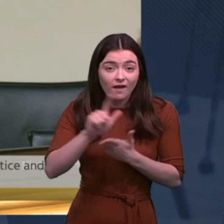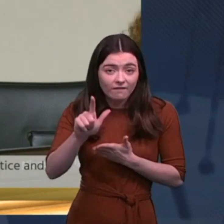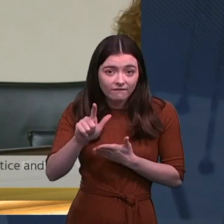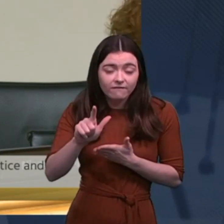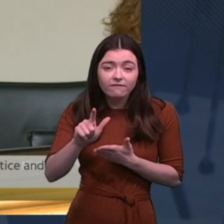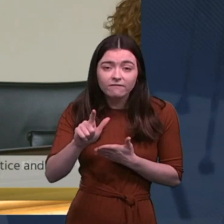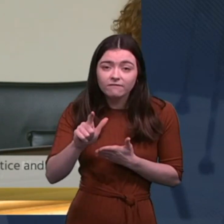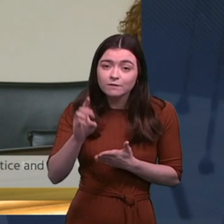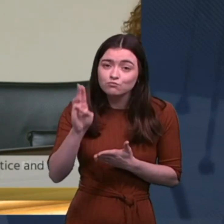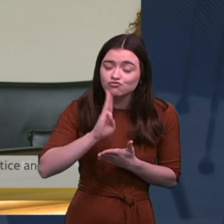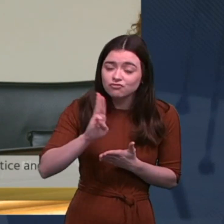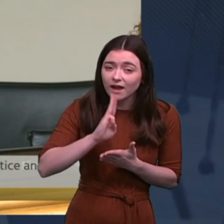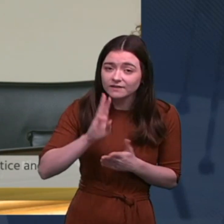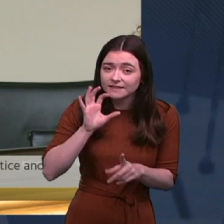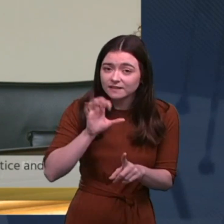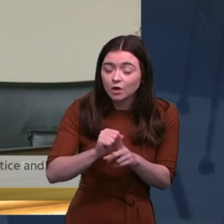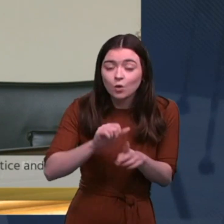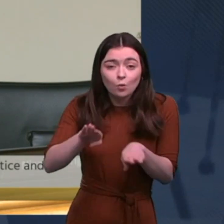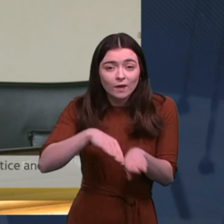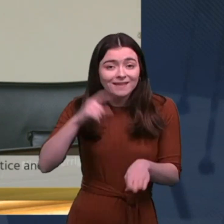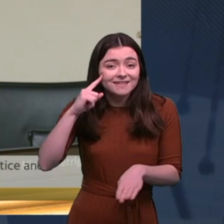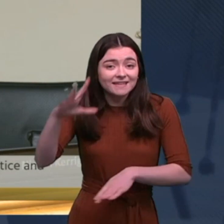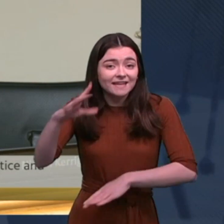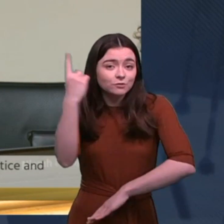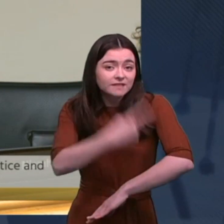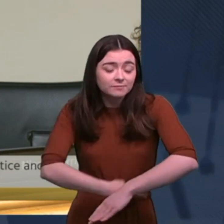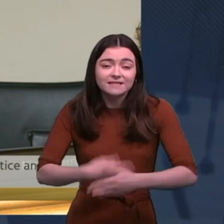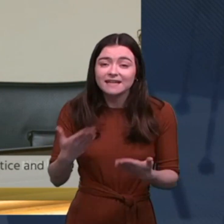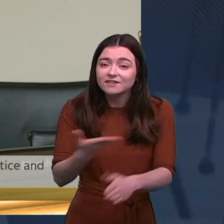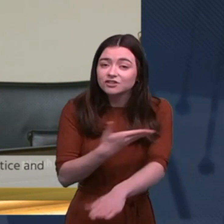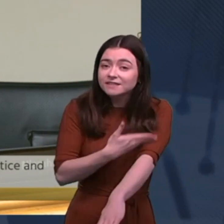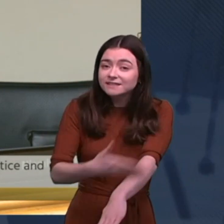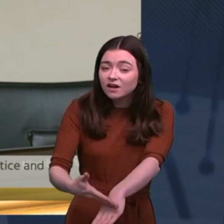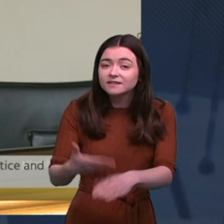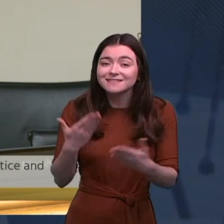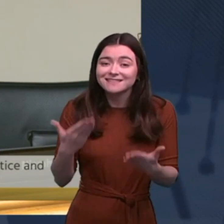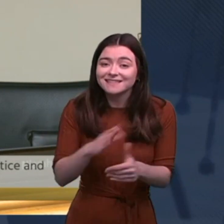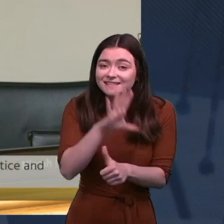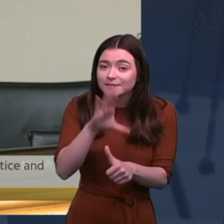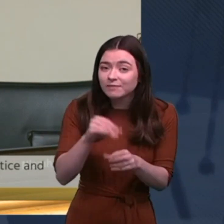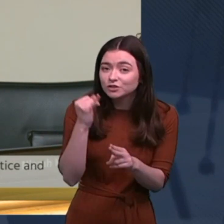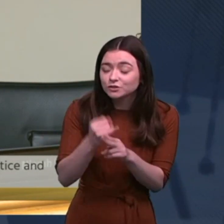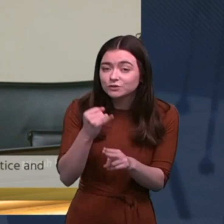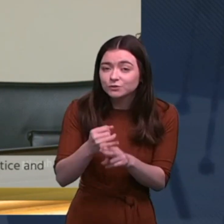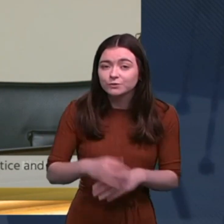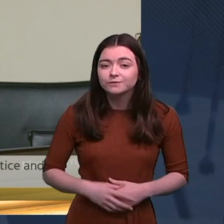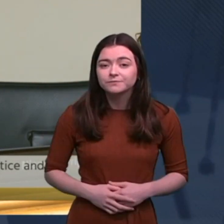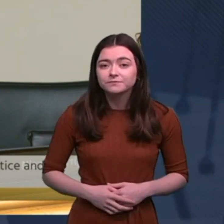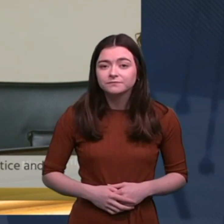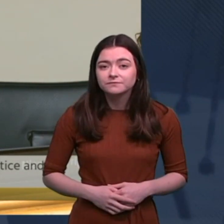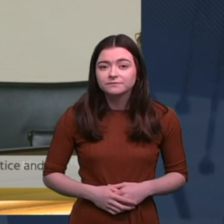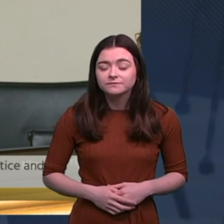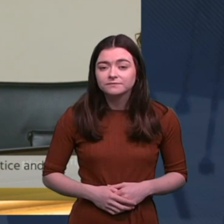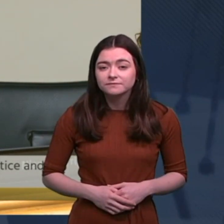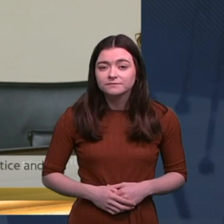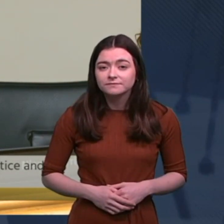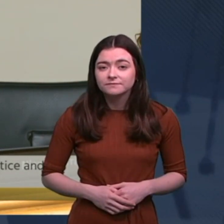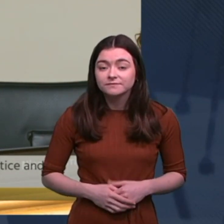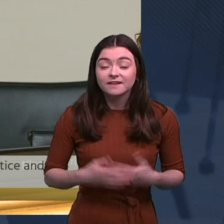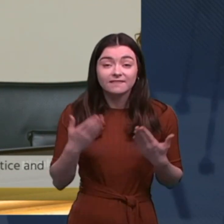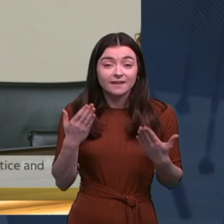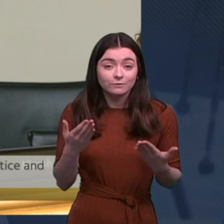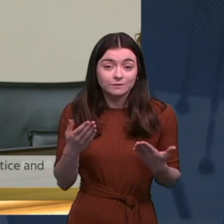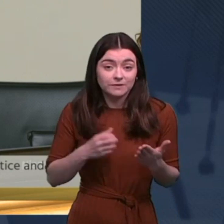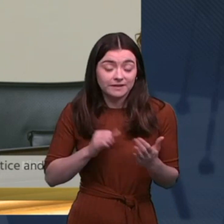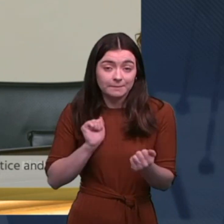12 privately with an intellectual disability, and she started in a special school. And that was when I